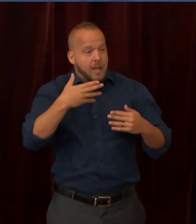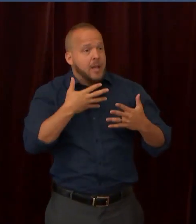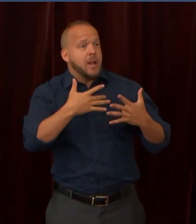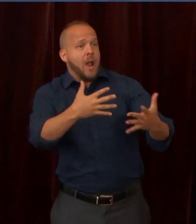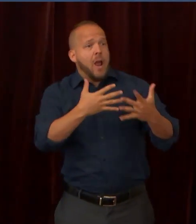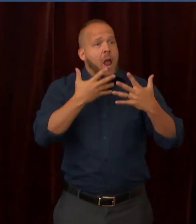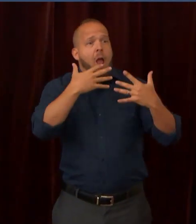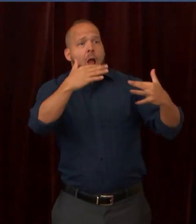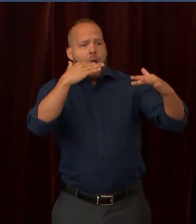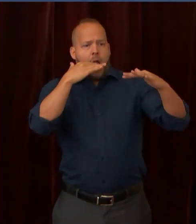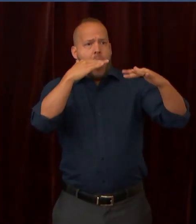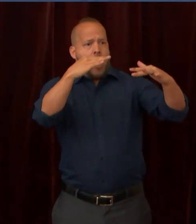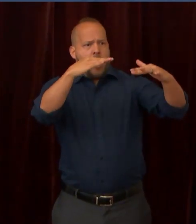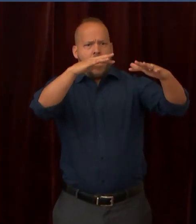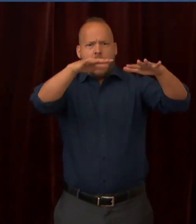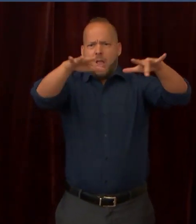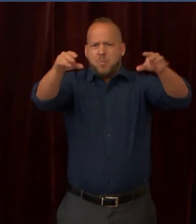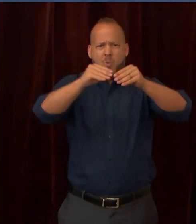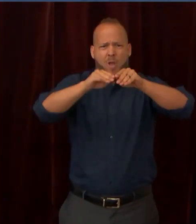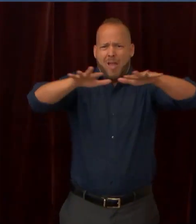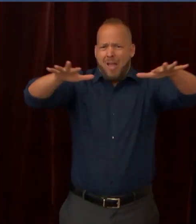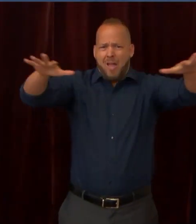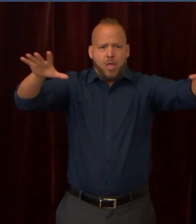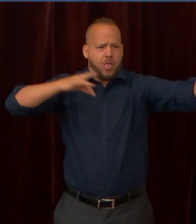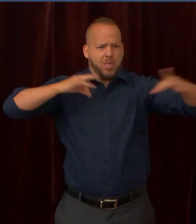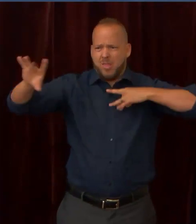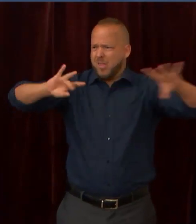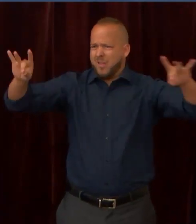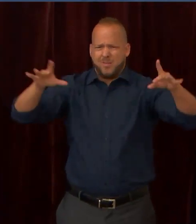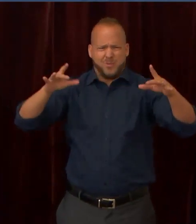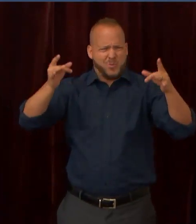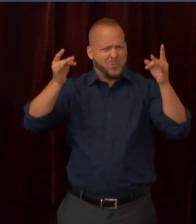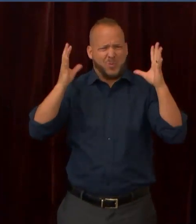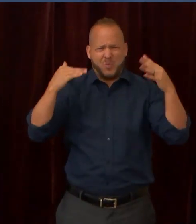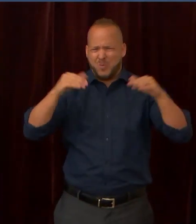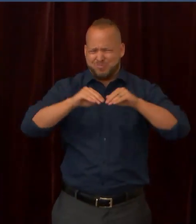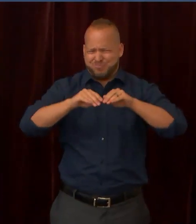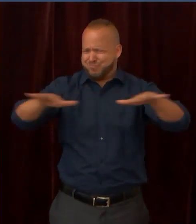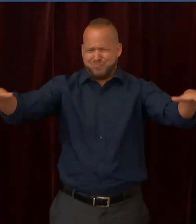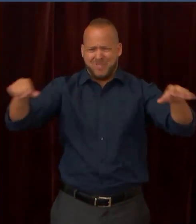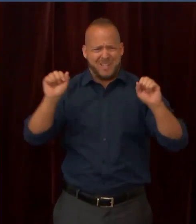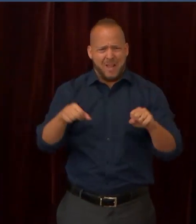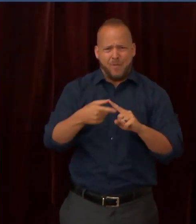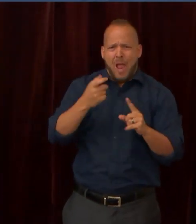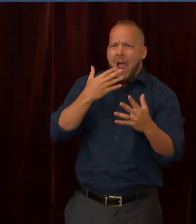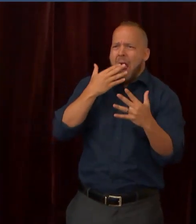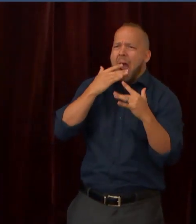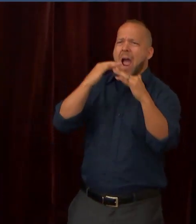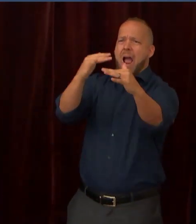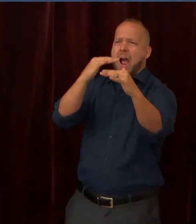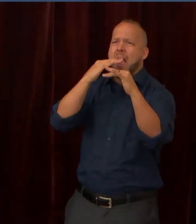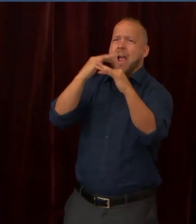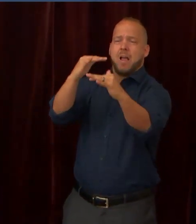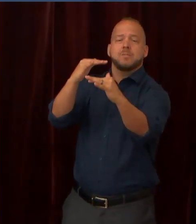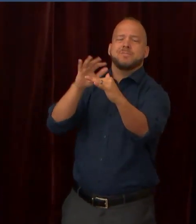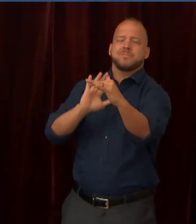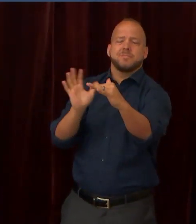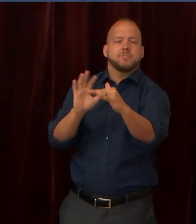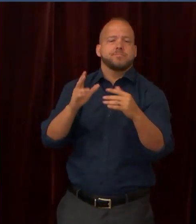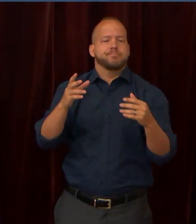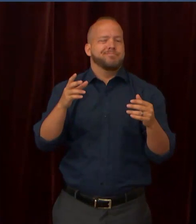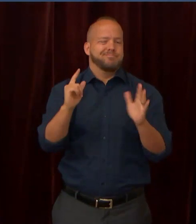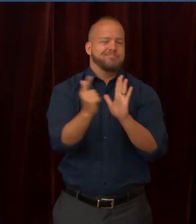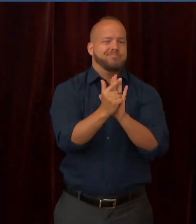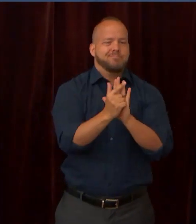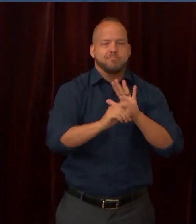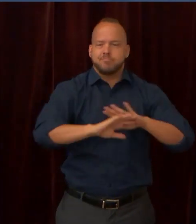of course, through our exhalations. And the louder we project our voices, the farther this virus